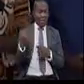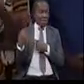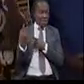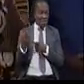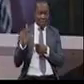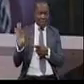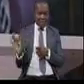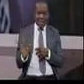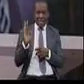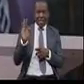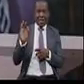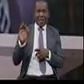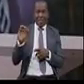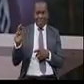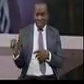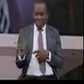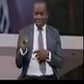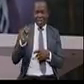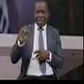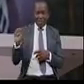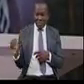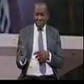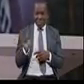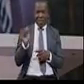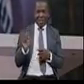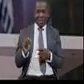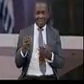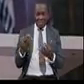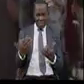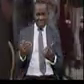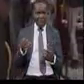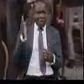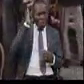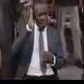Monday, and today will be permanent.